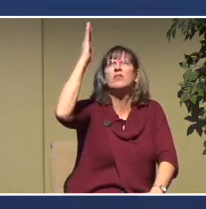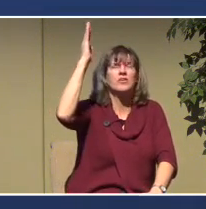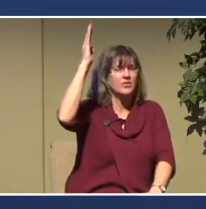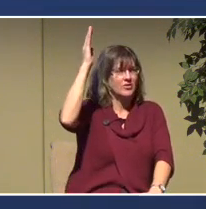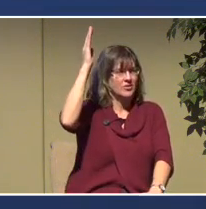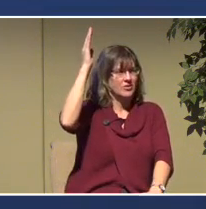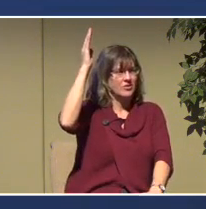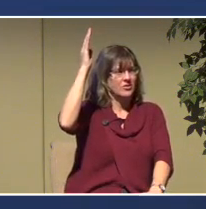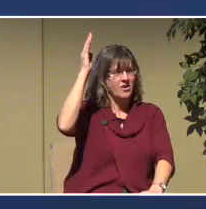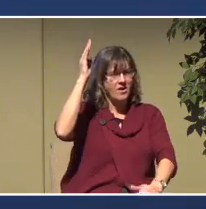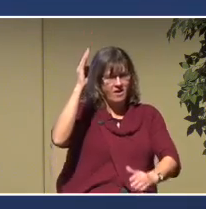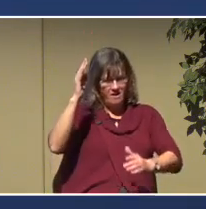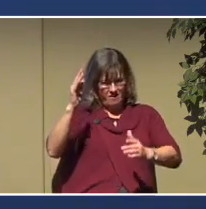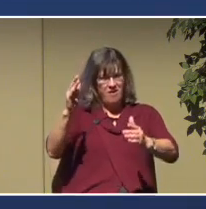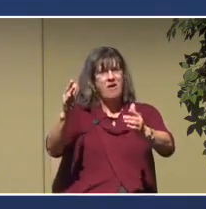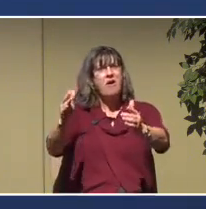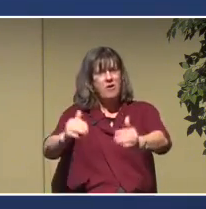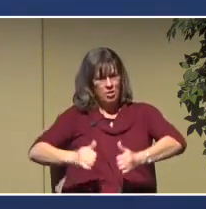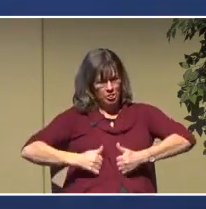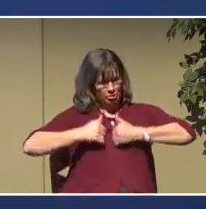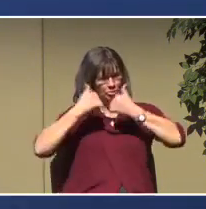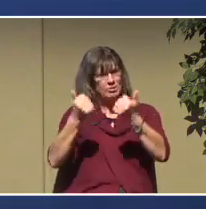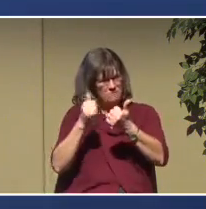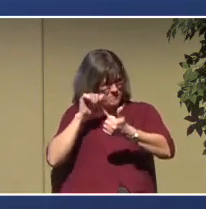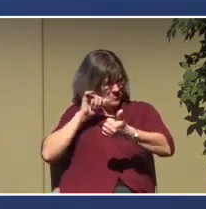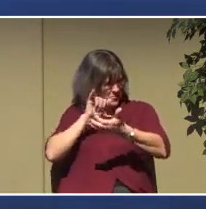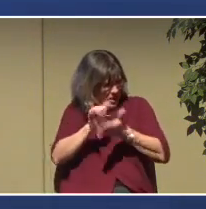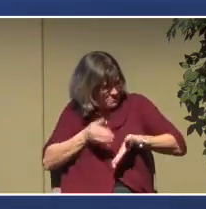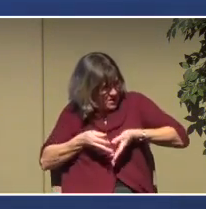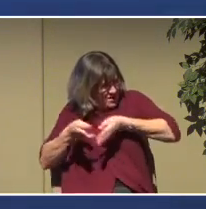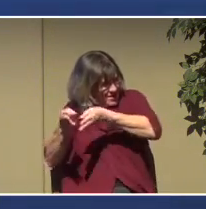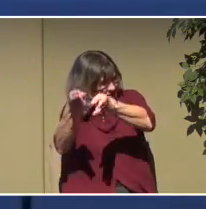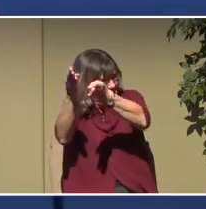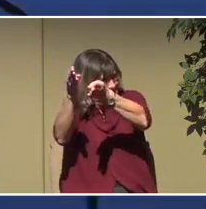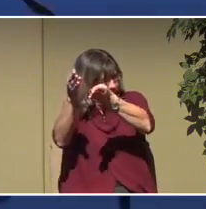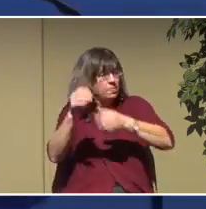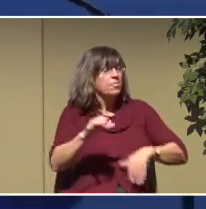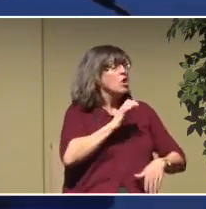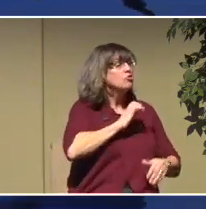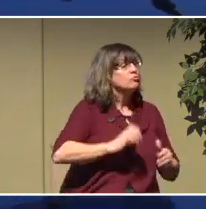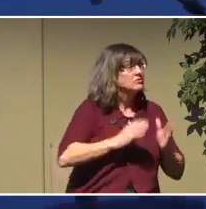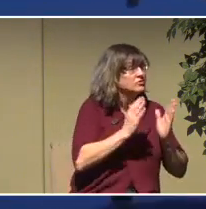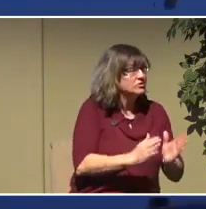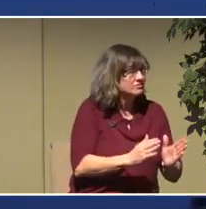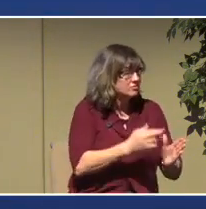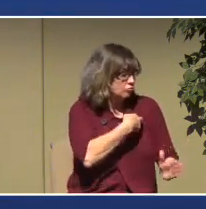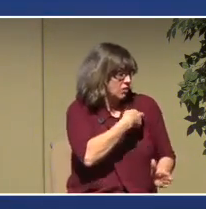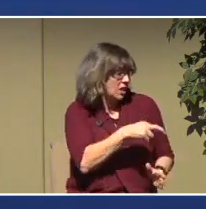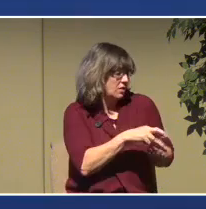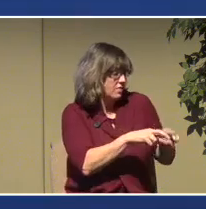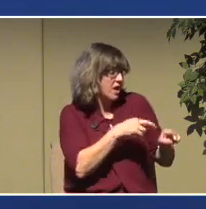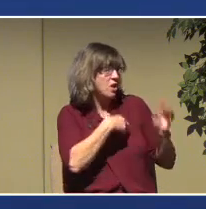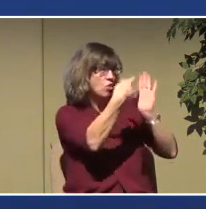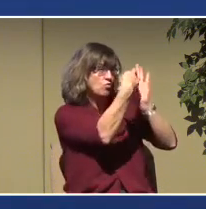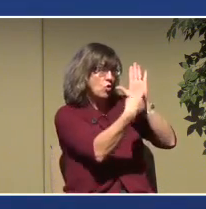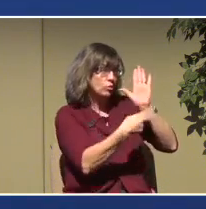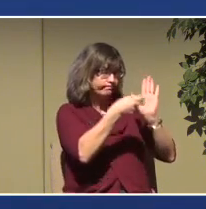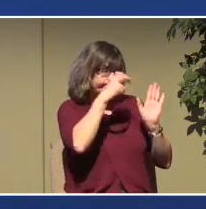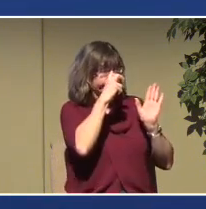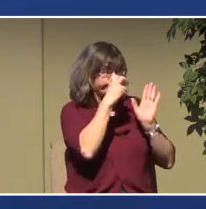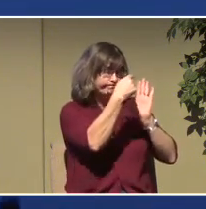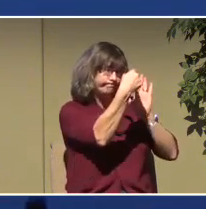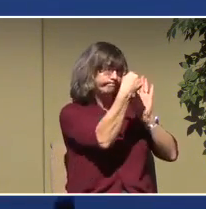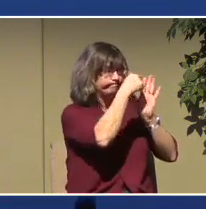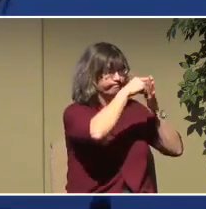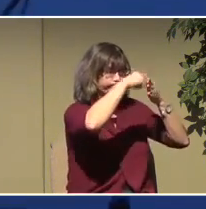to live out of that. Christianity is not about rules to follow, checklists to